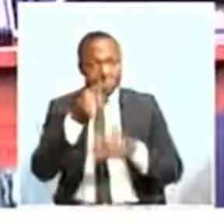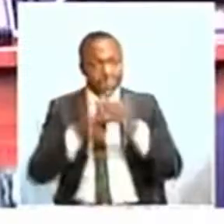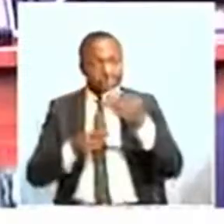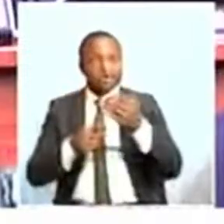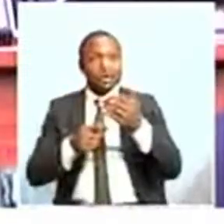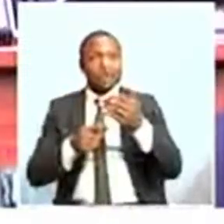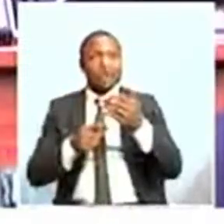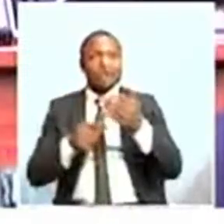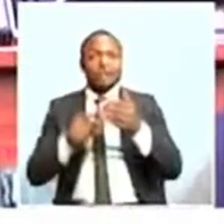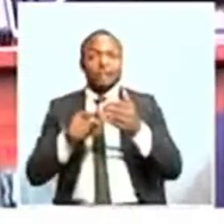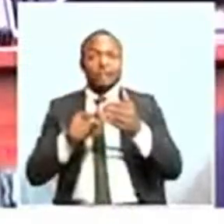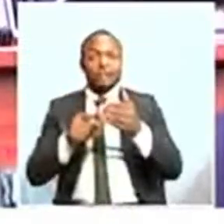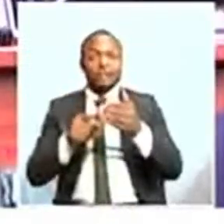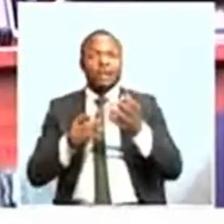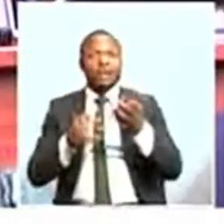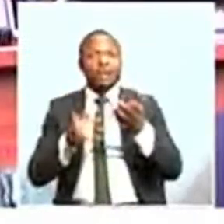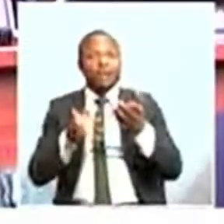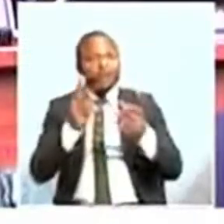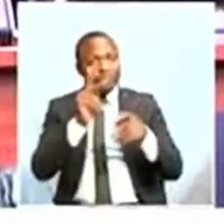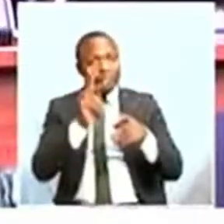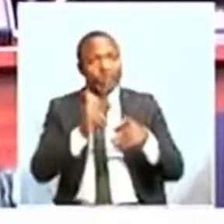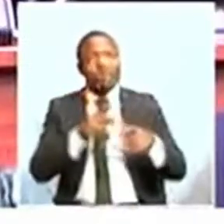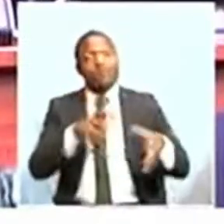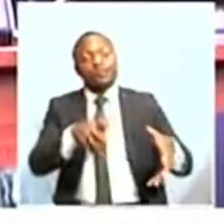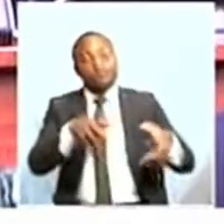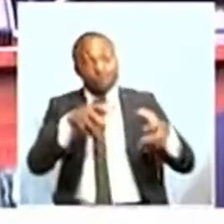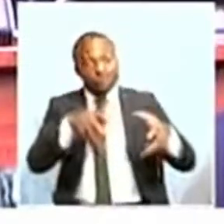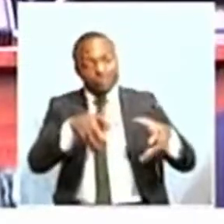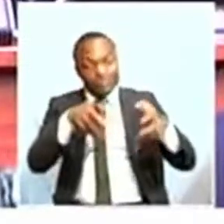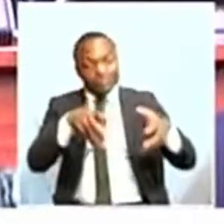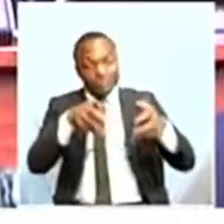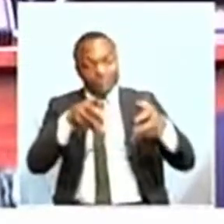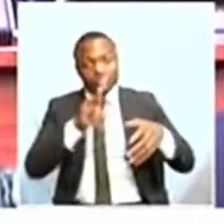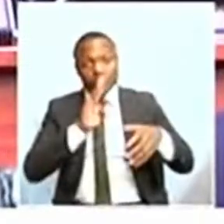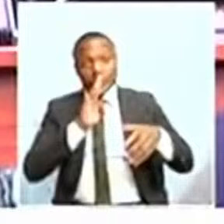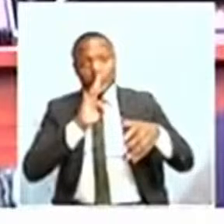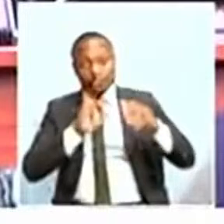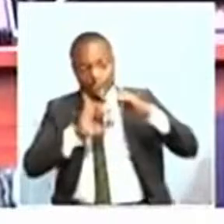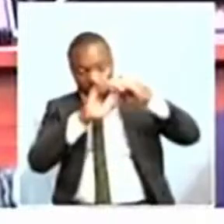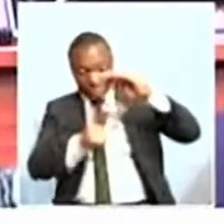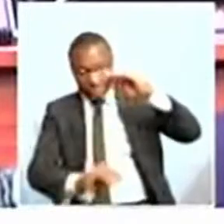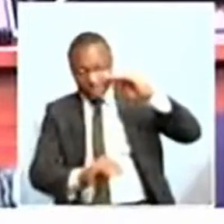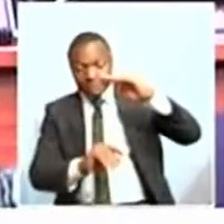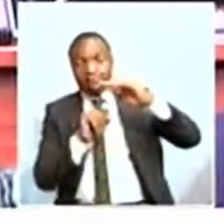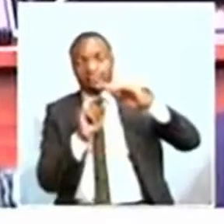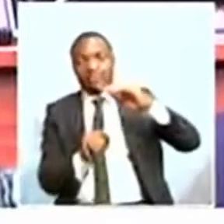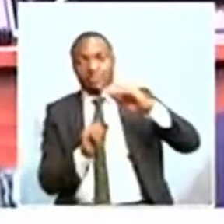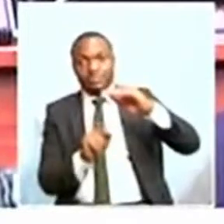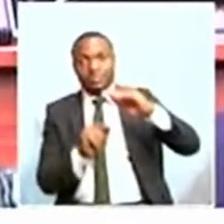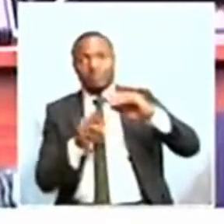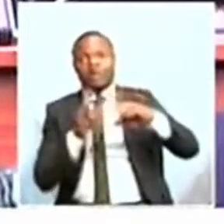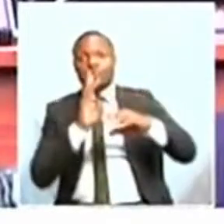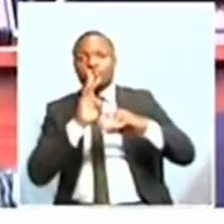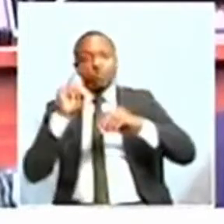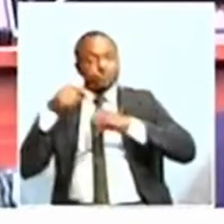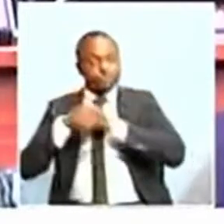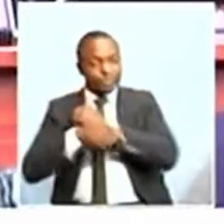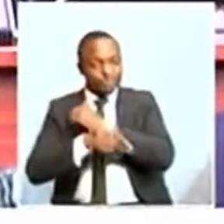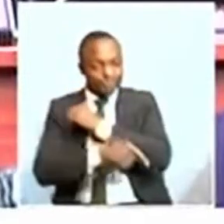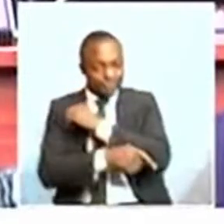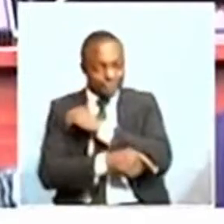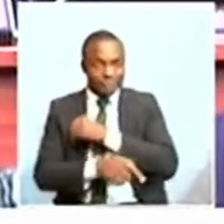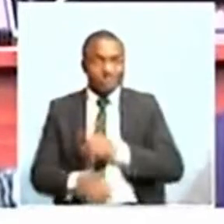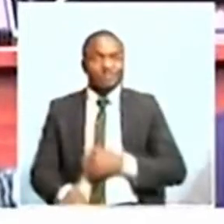outlined already, getting water from the underground sources by borehole drilling. I think we are also trying